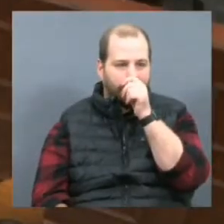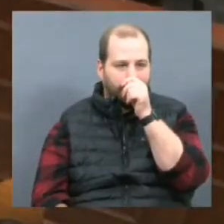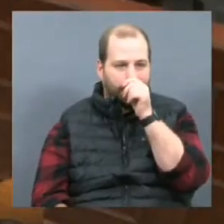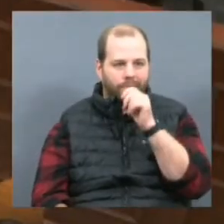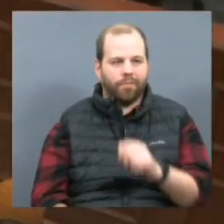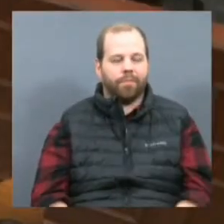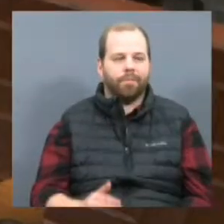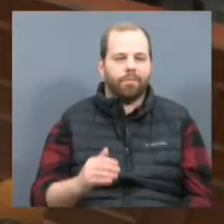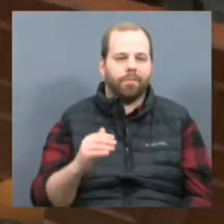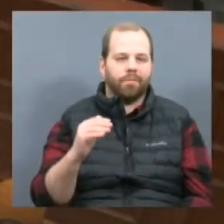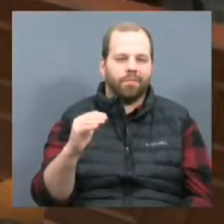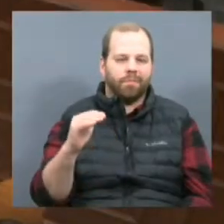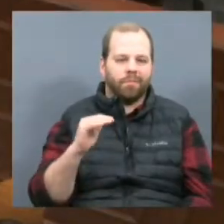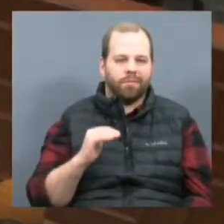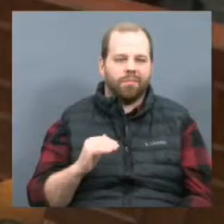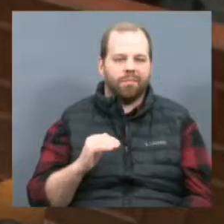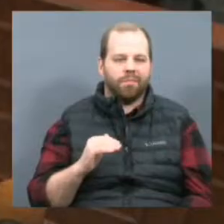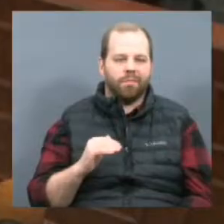Keltner.